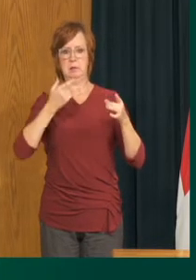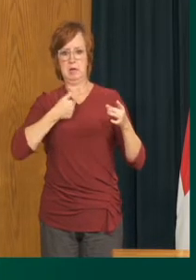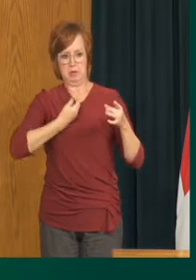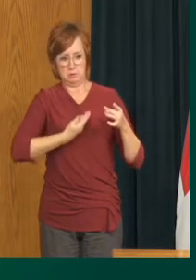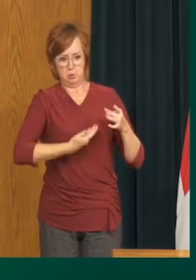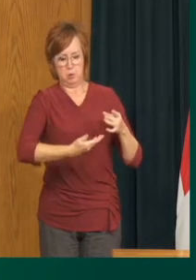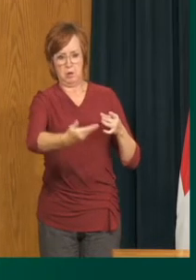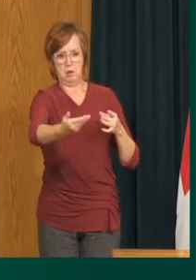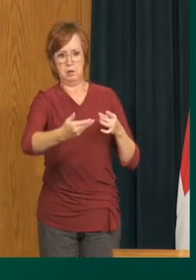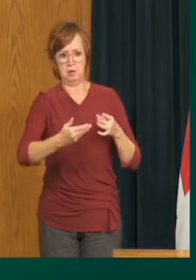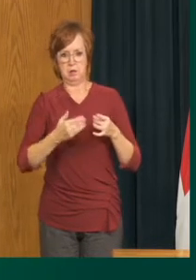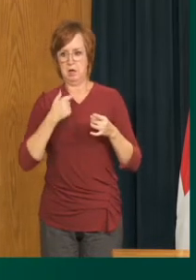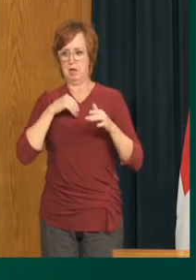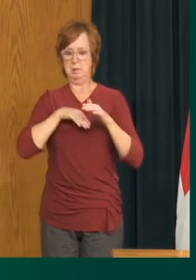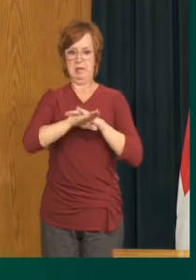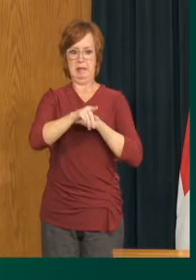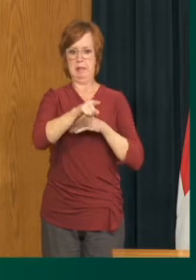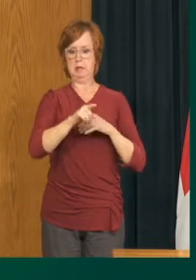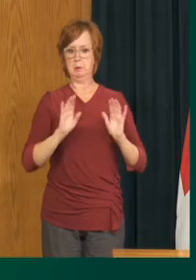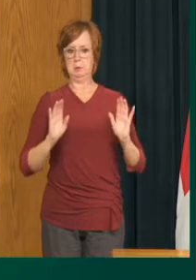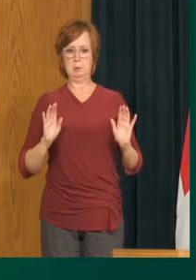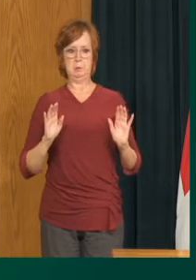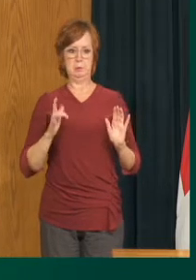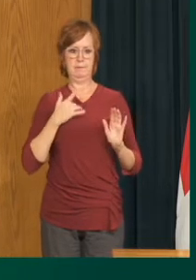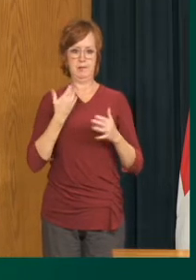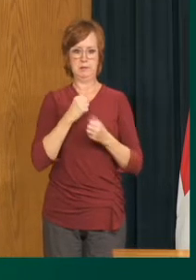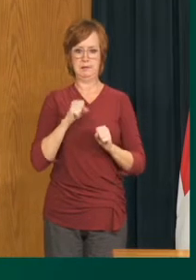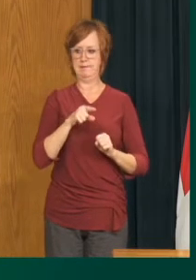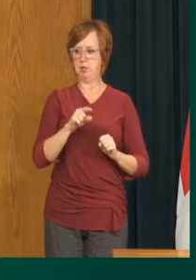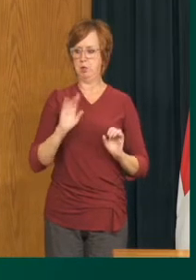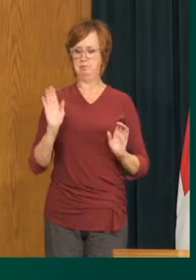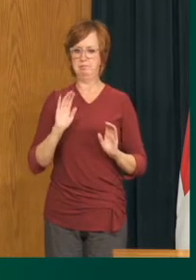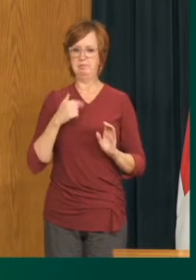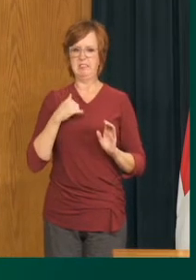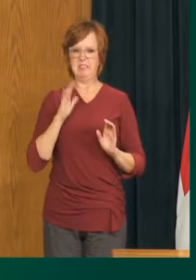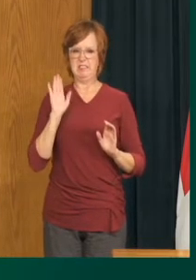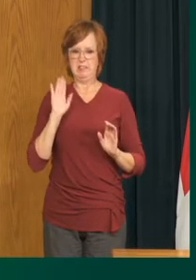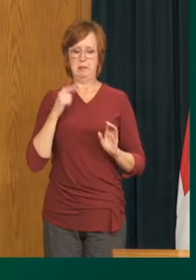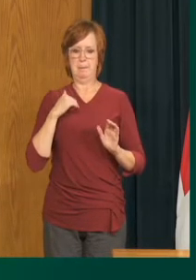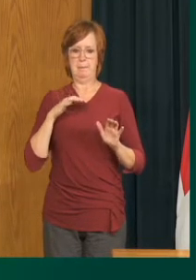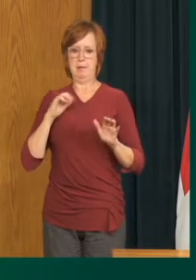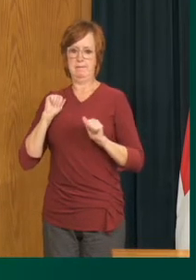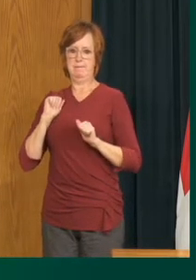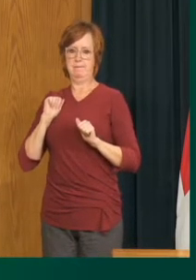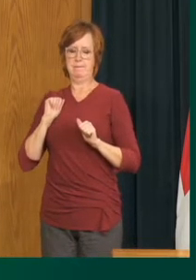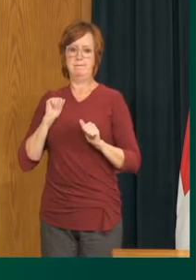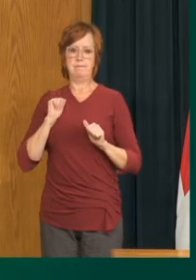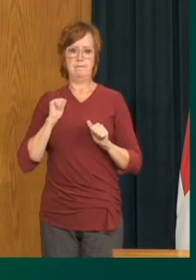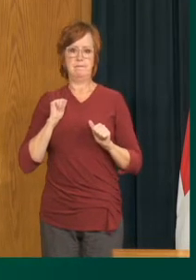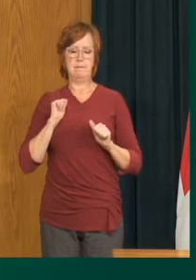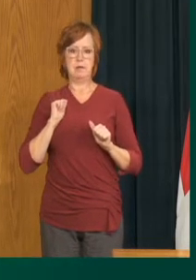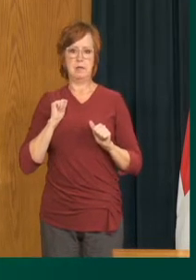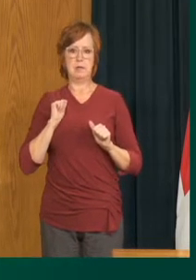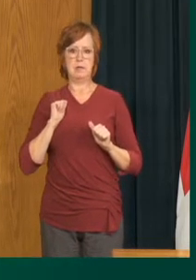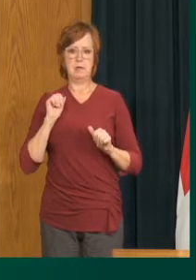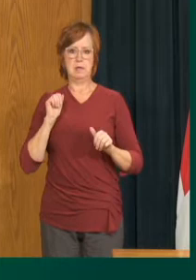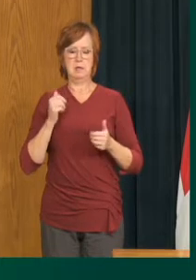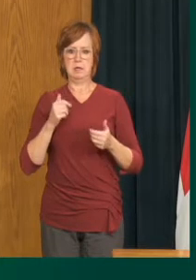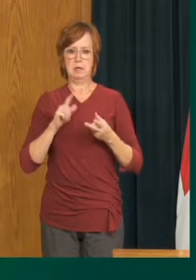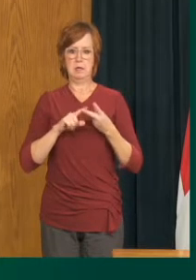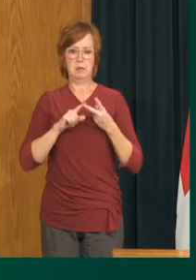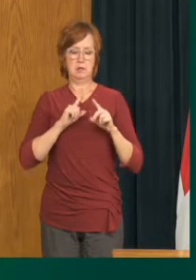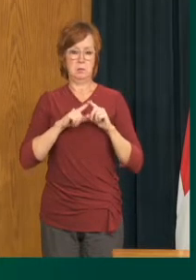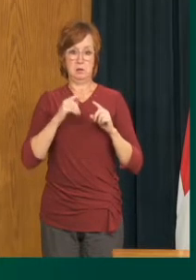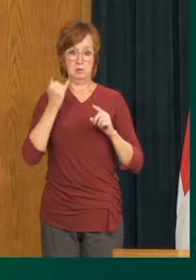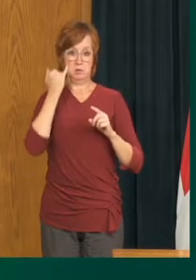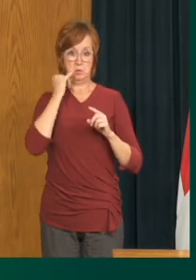organize things well. And if you work in an occupation where you look after vulnerable people, you need to think twice about even going to gatherings